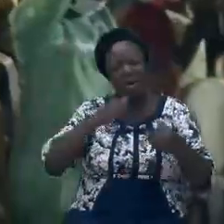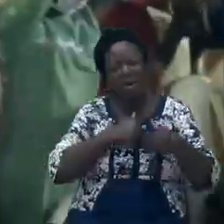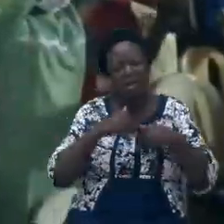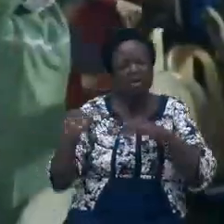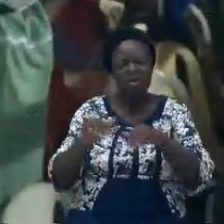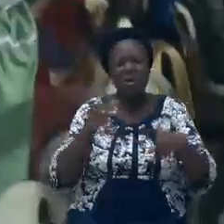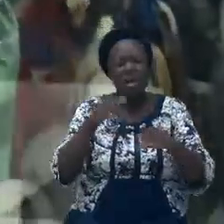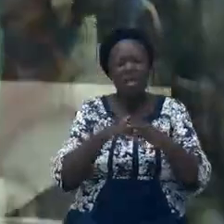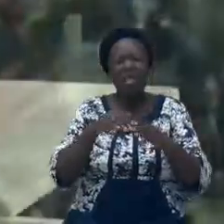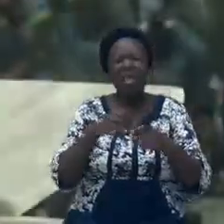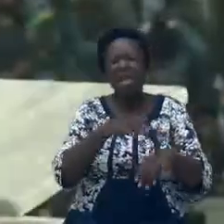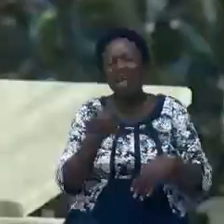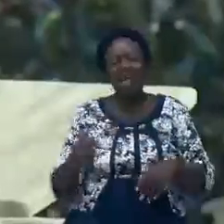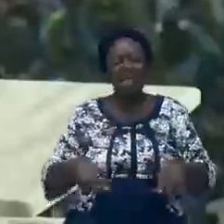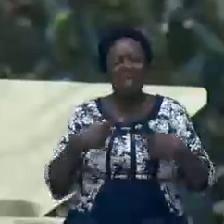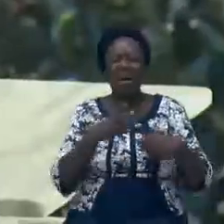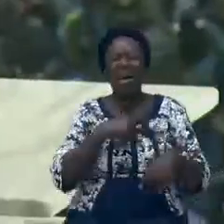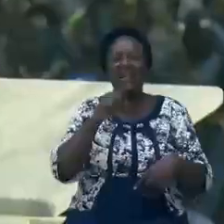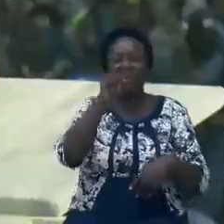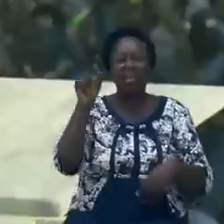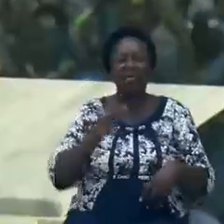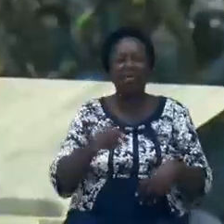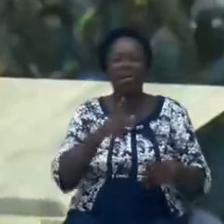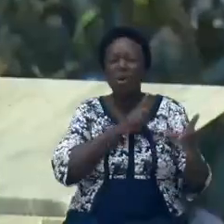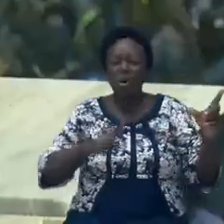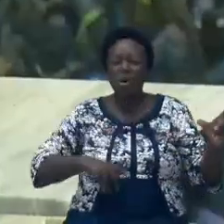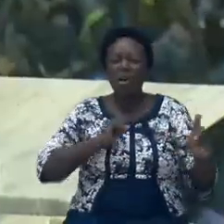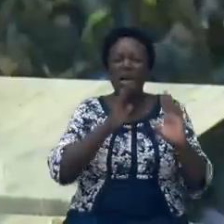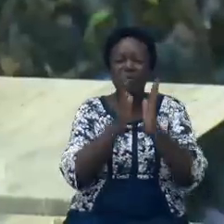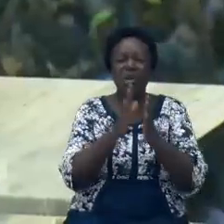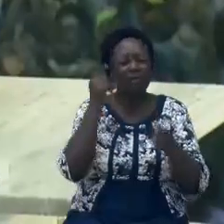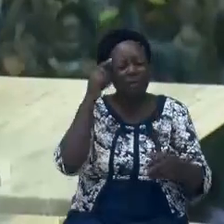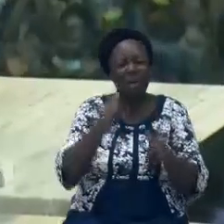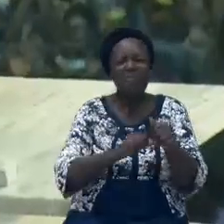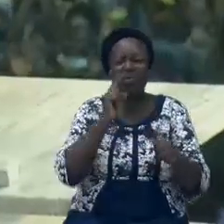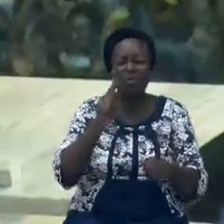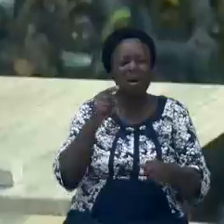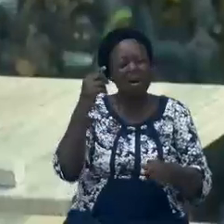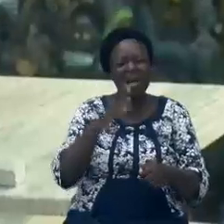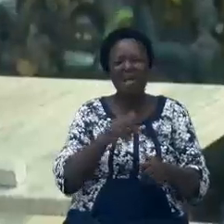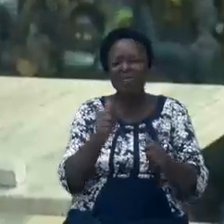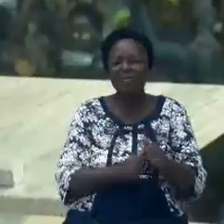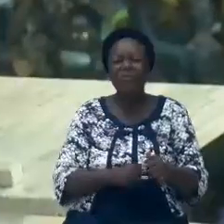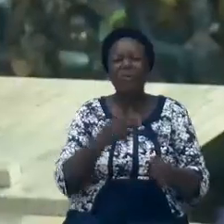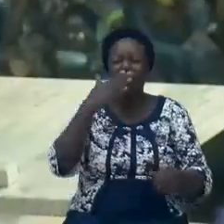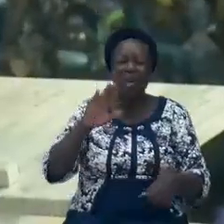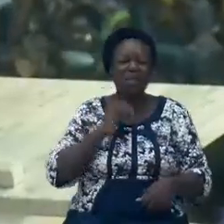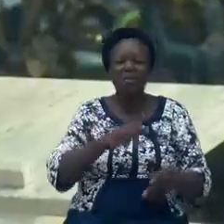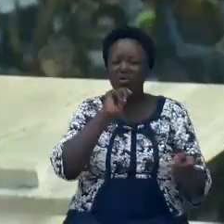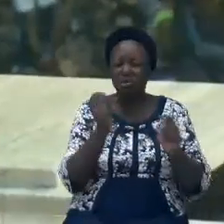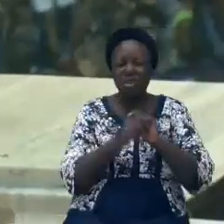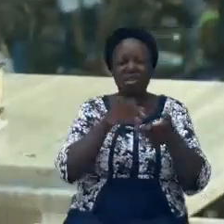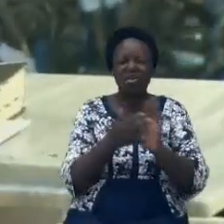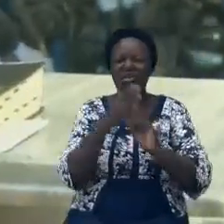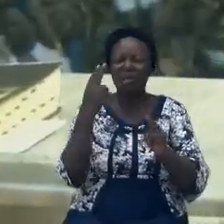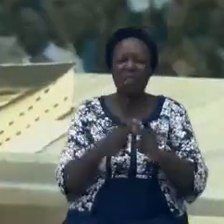reverse everything the devil has done in any life. And therefore, Lord, I pray for